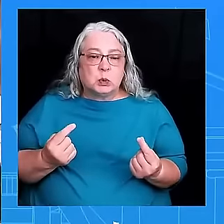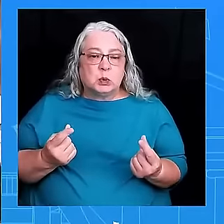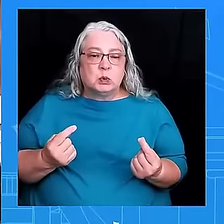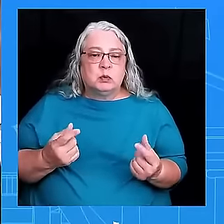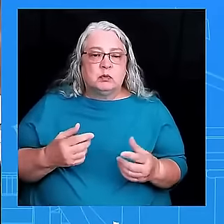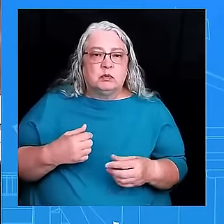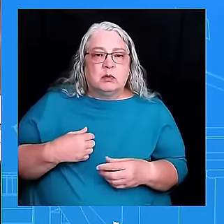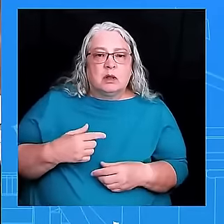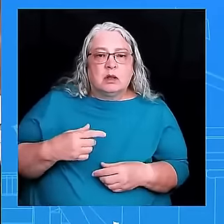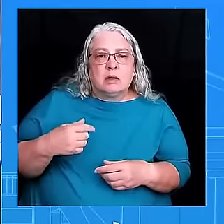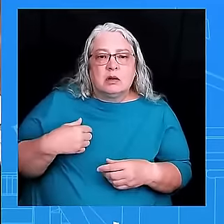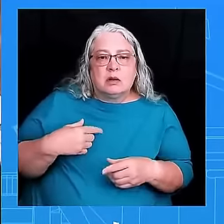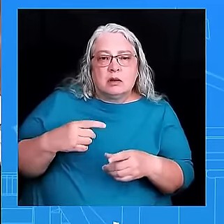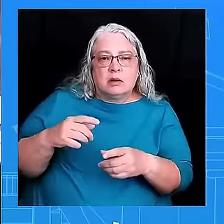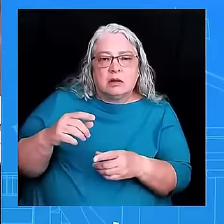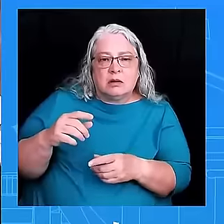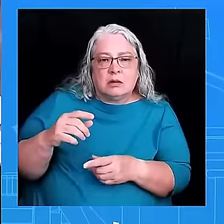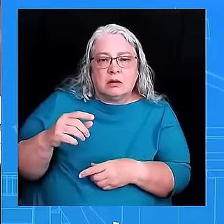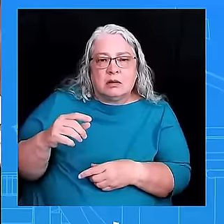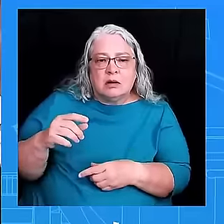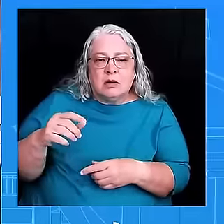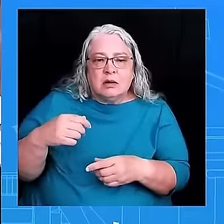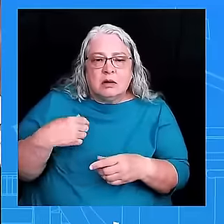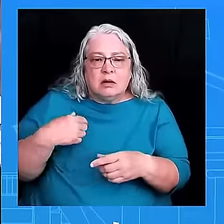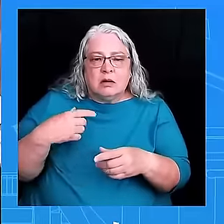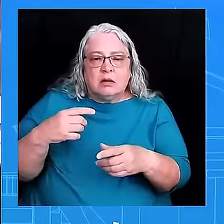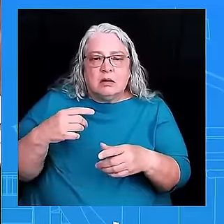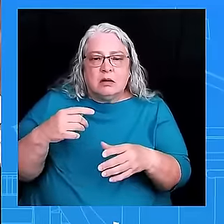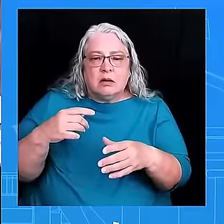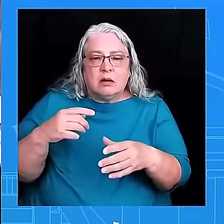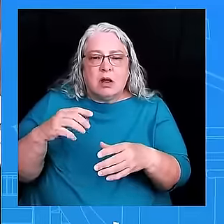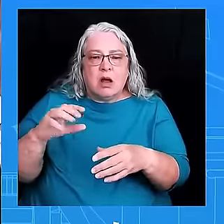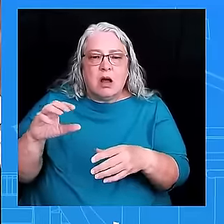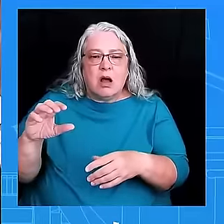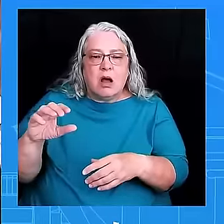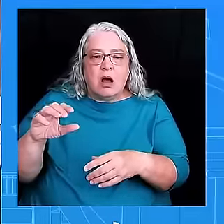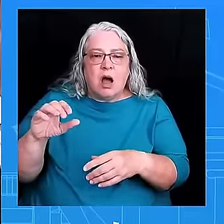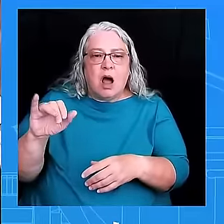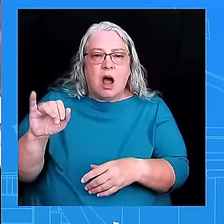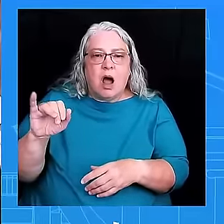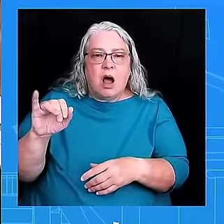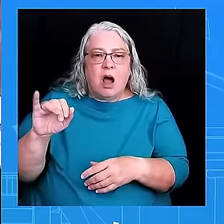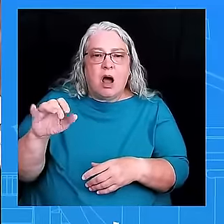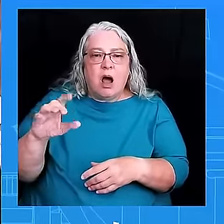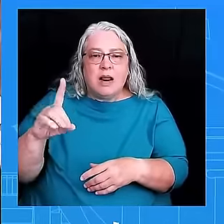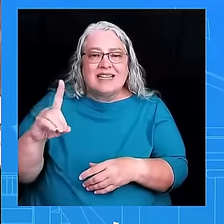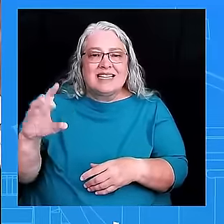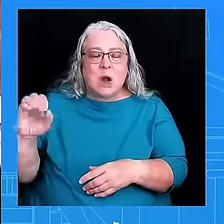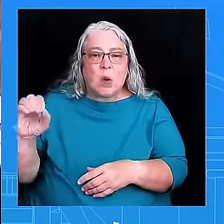negotiator is dead, who is there to negotiate with, and